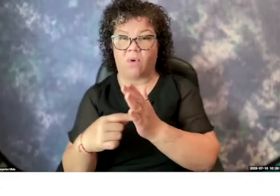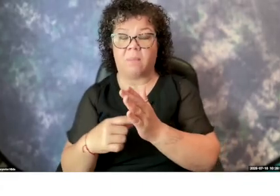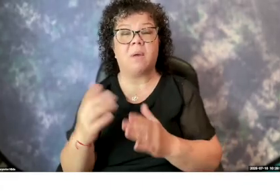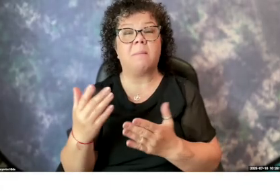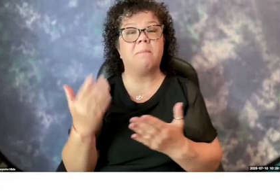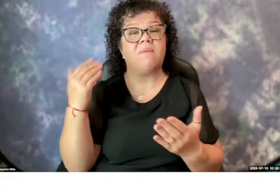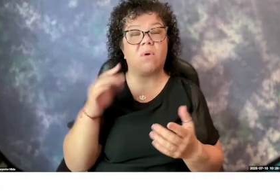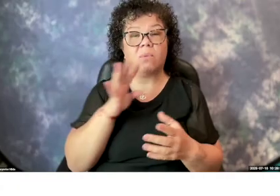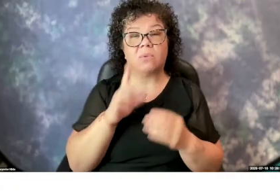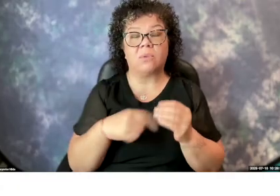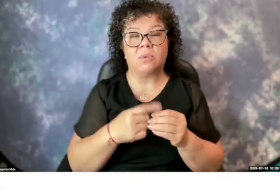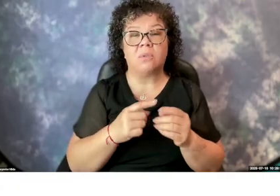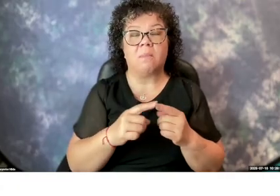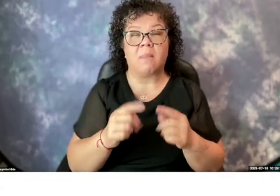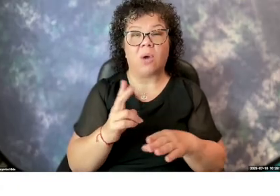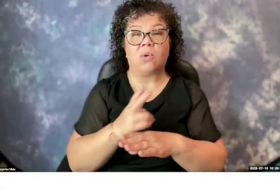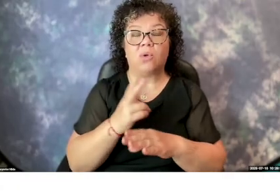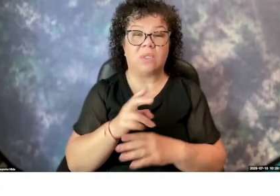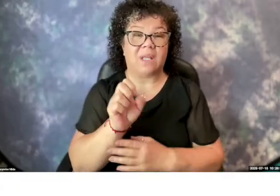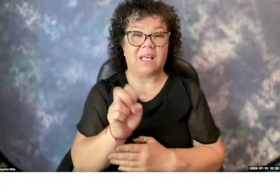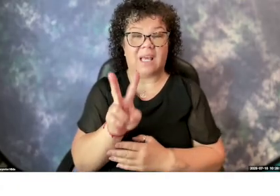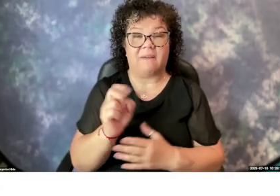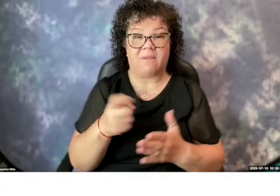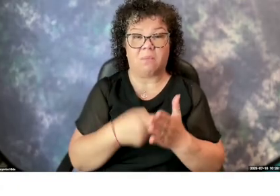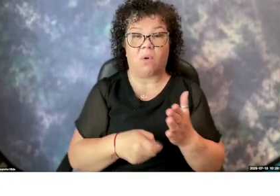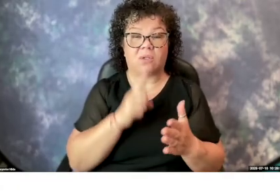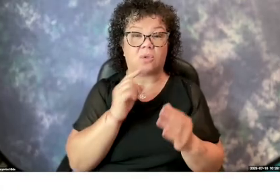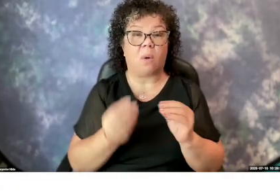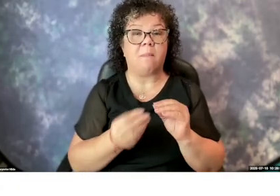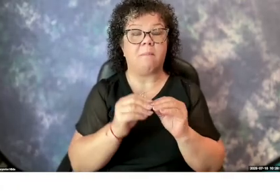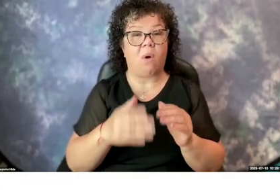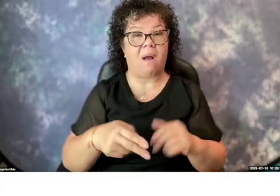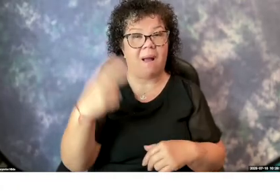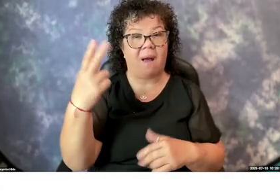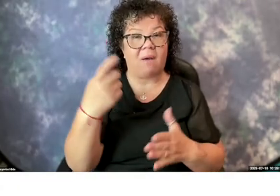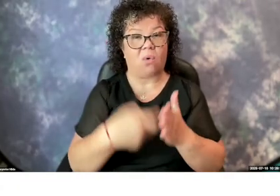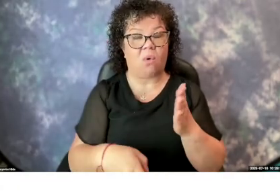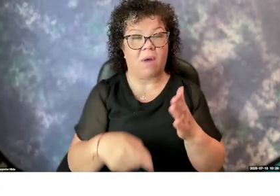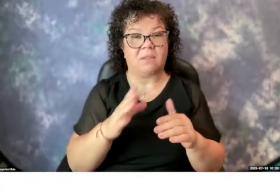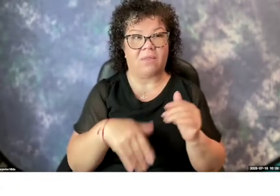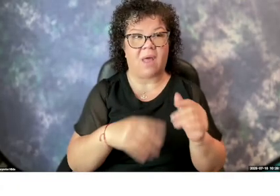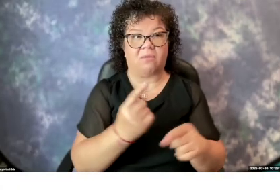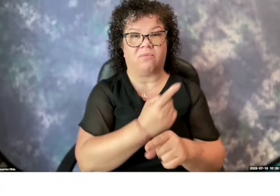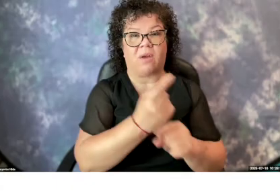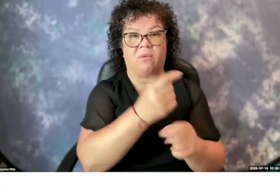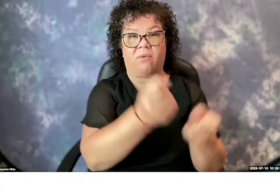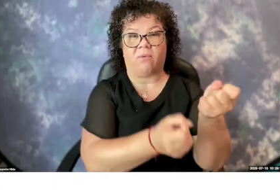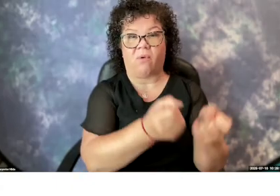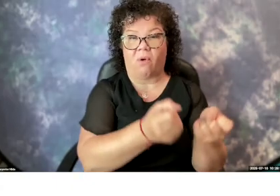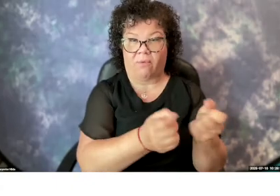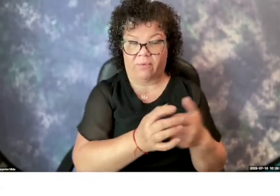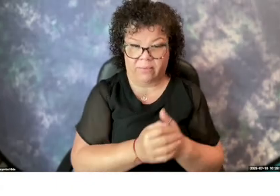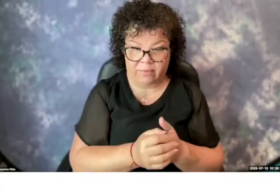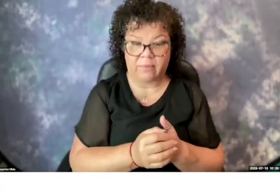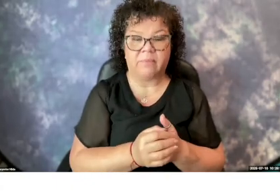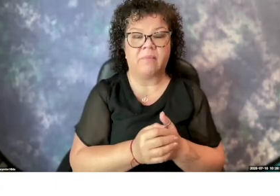that used EV prices are higher than conventional internal combustion engine prices in the used market.